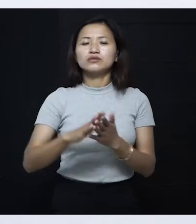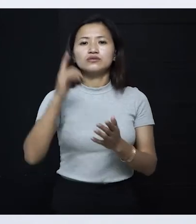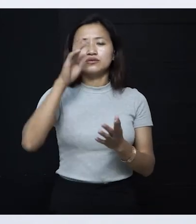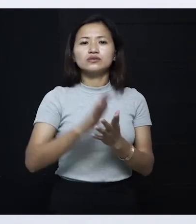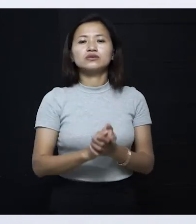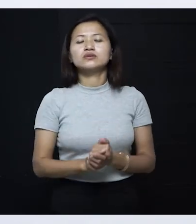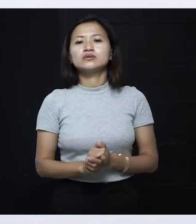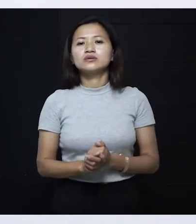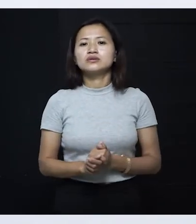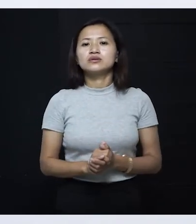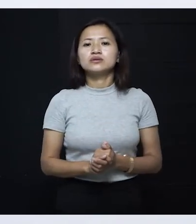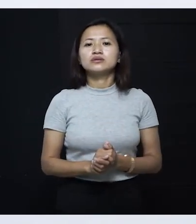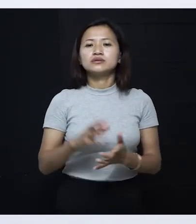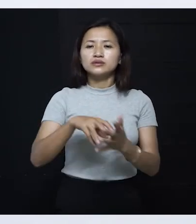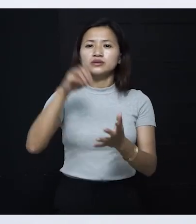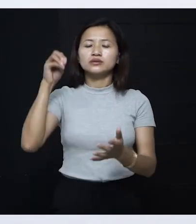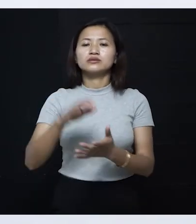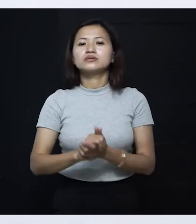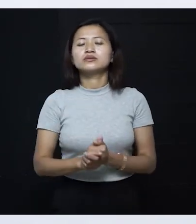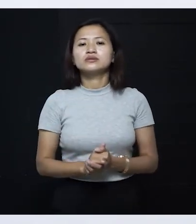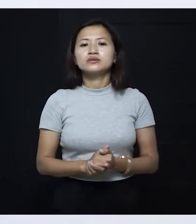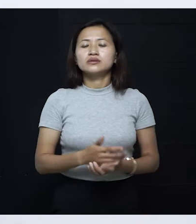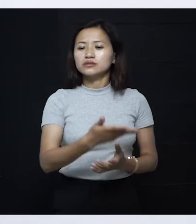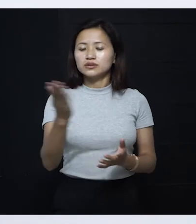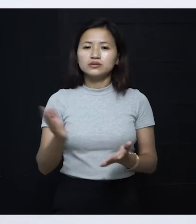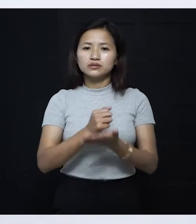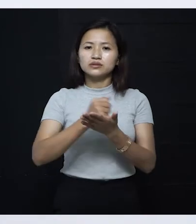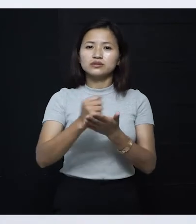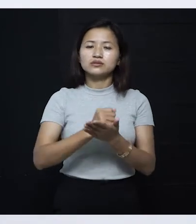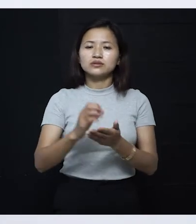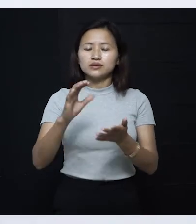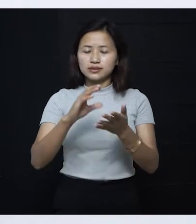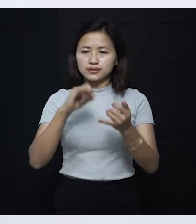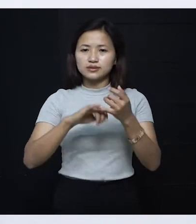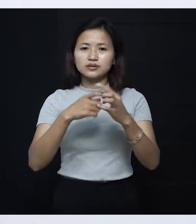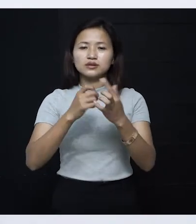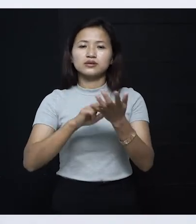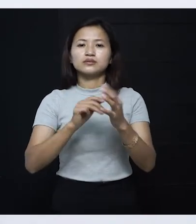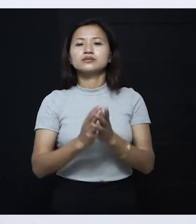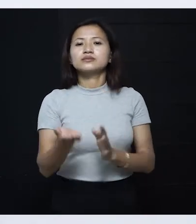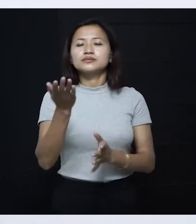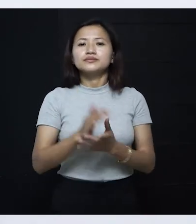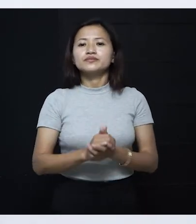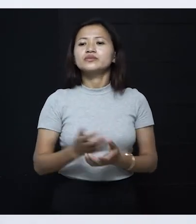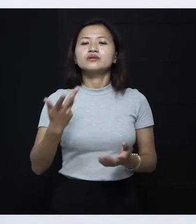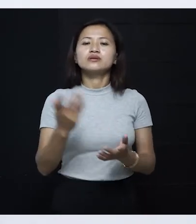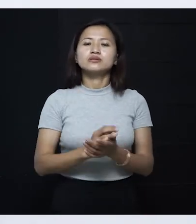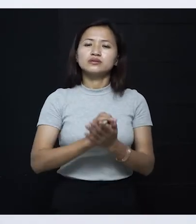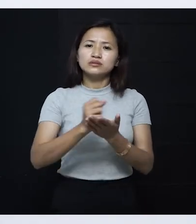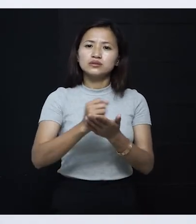usually, they don't dig it up or whatnot, okay? They just try to skim it up. And so this is how they try